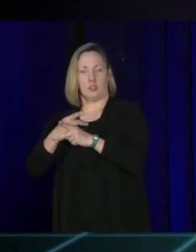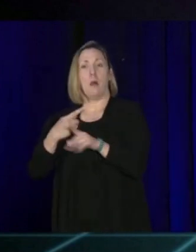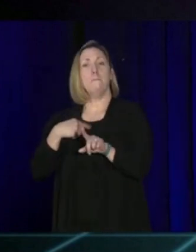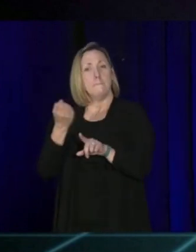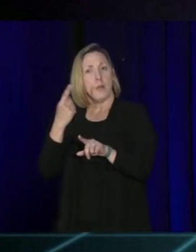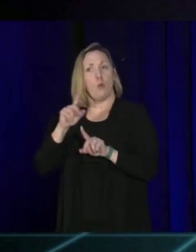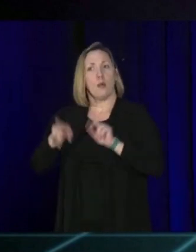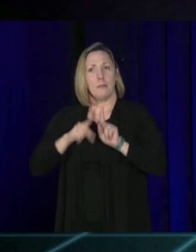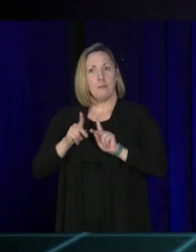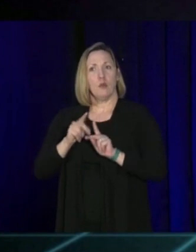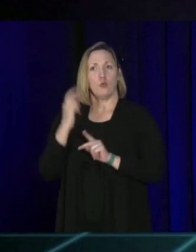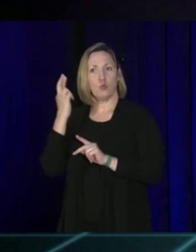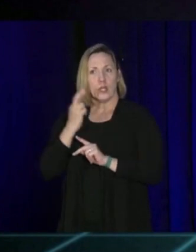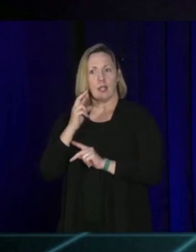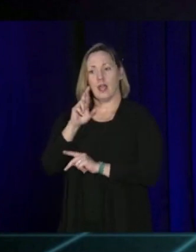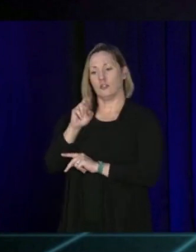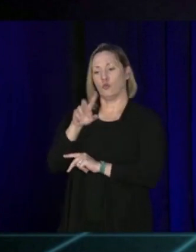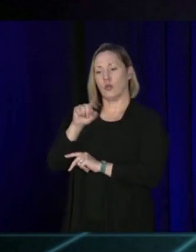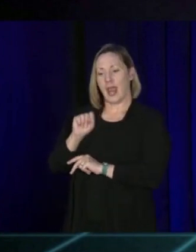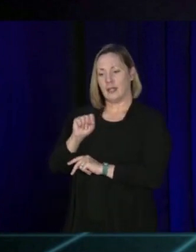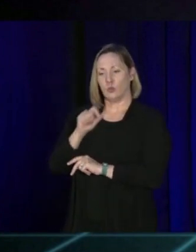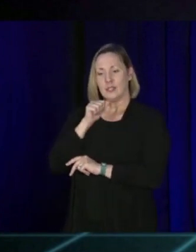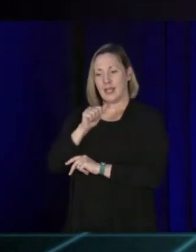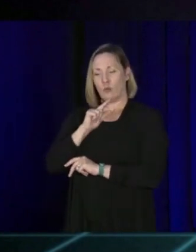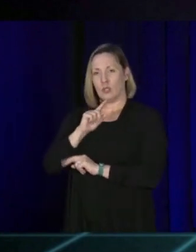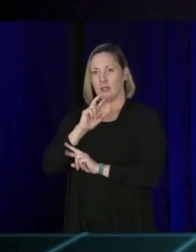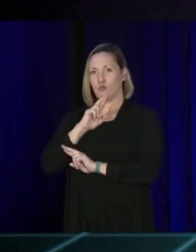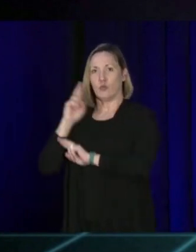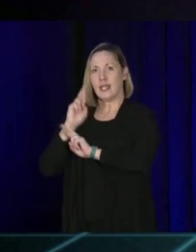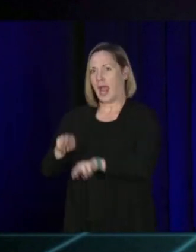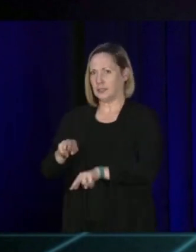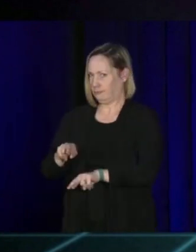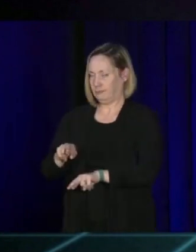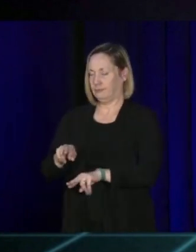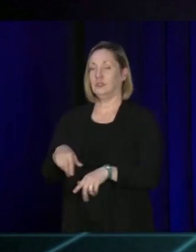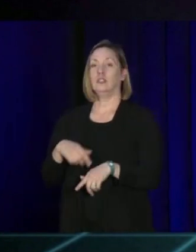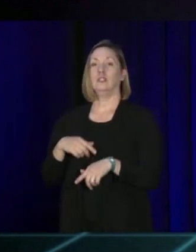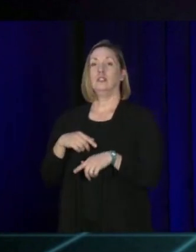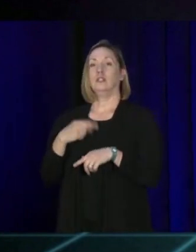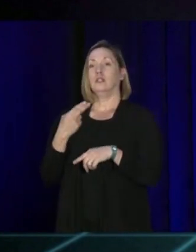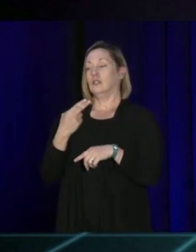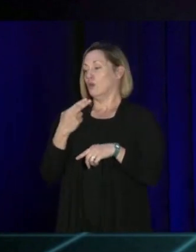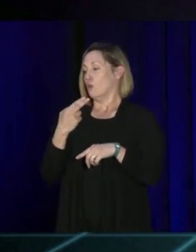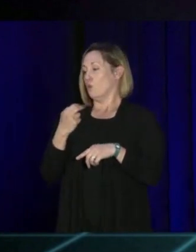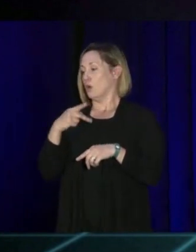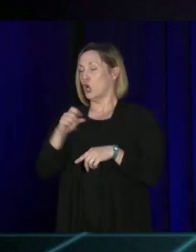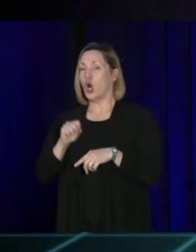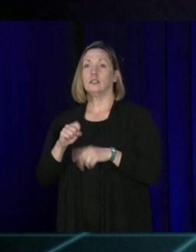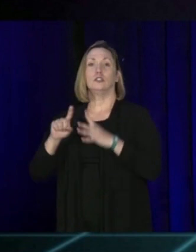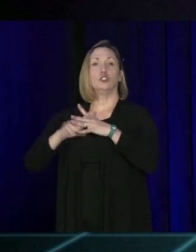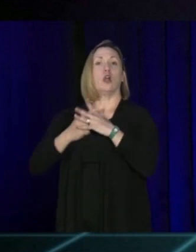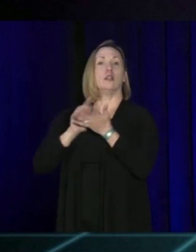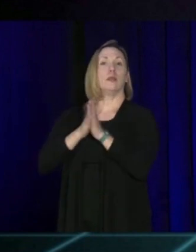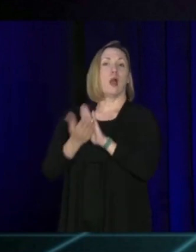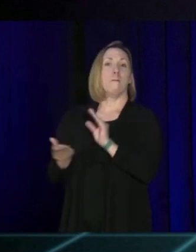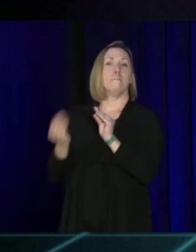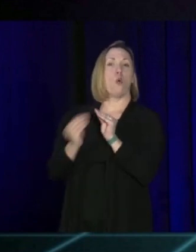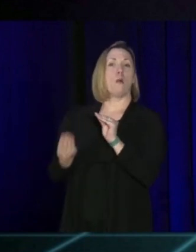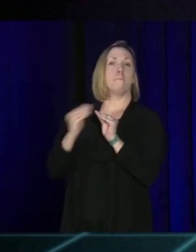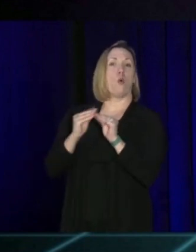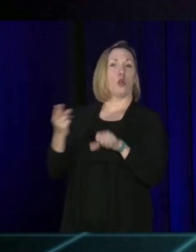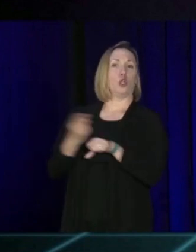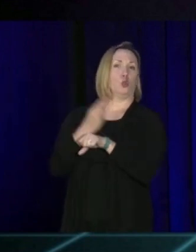was not really reactive, or when hooks started to being more and more used,